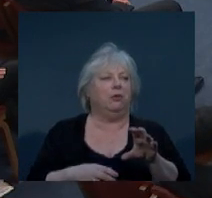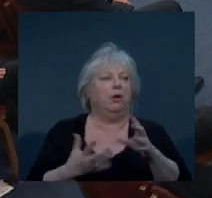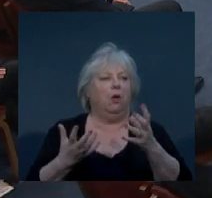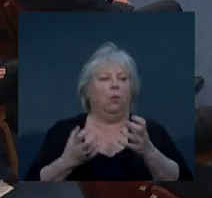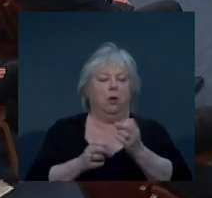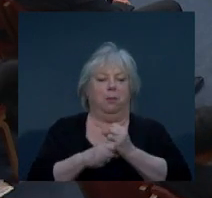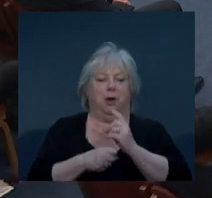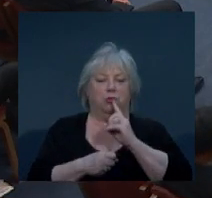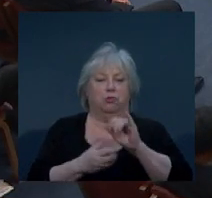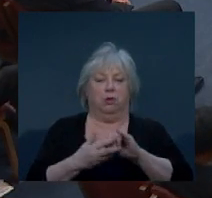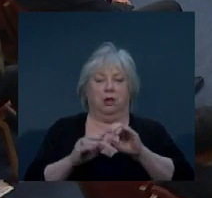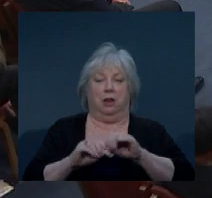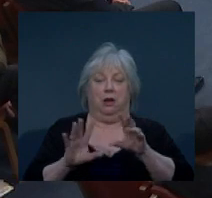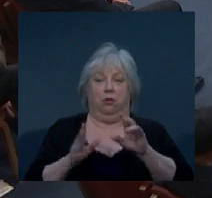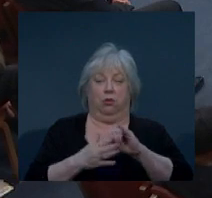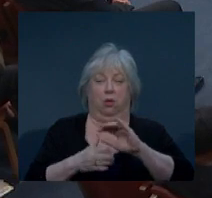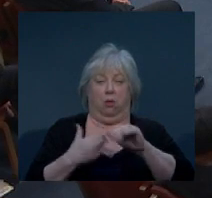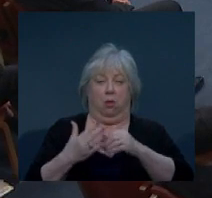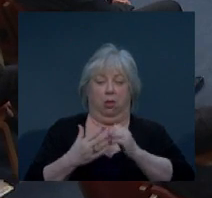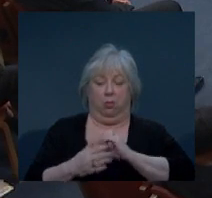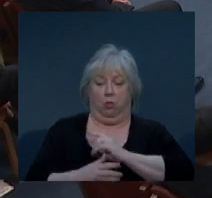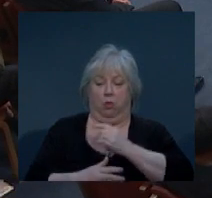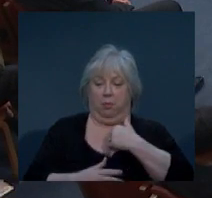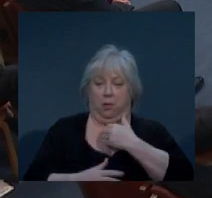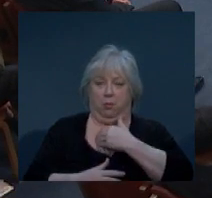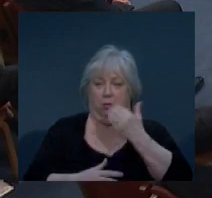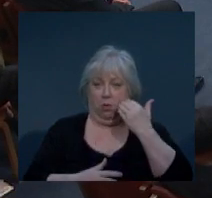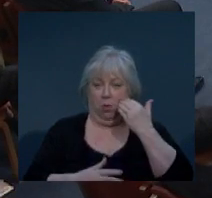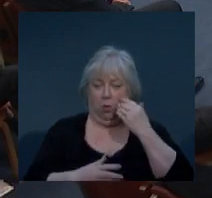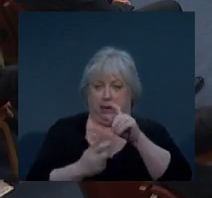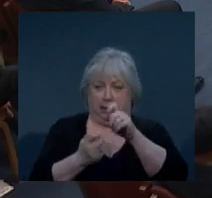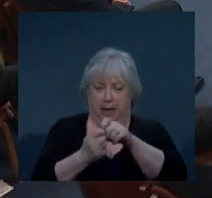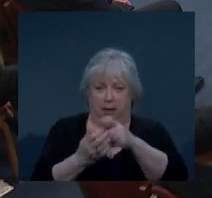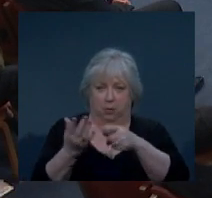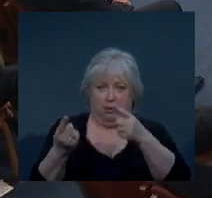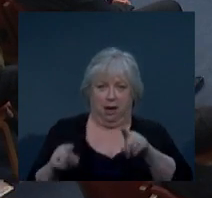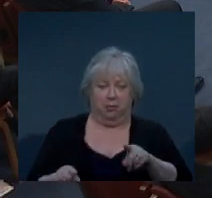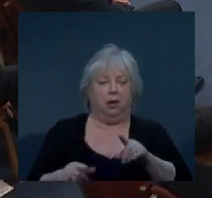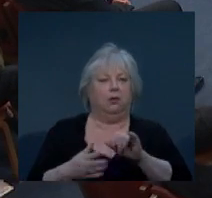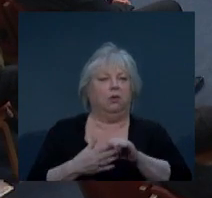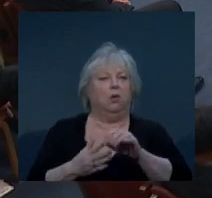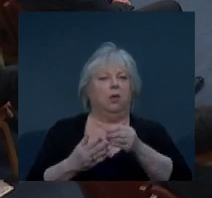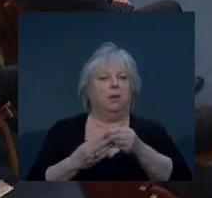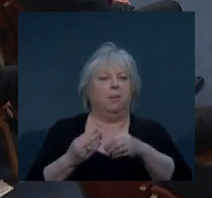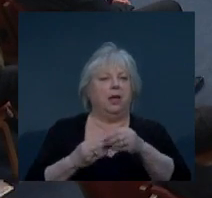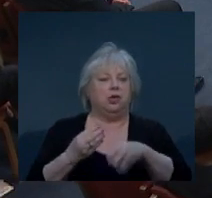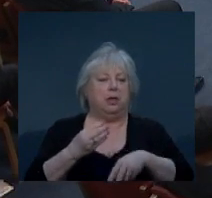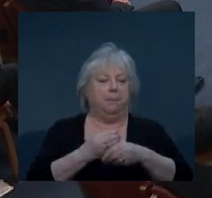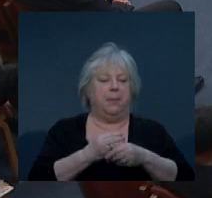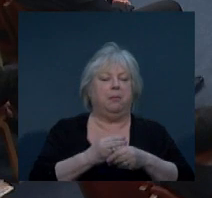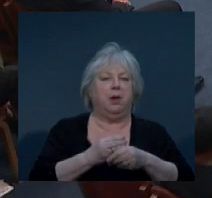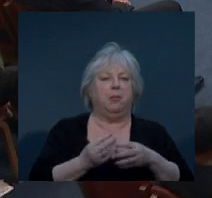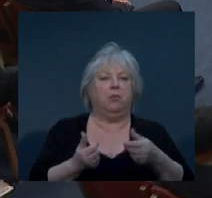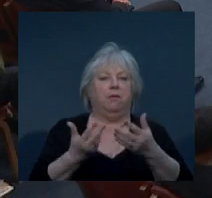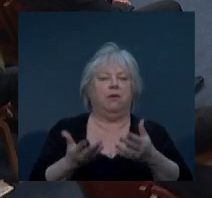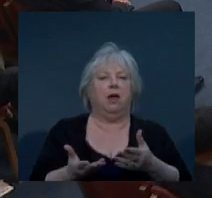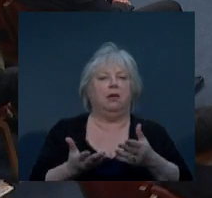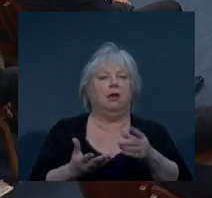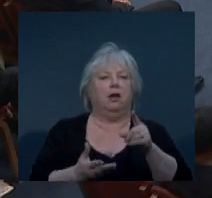certain that we're clear so all the board members know exactly what you're doing. So the budget amendment provides